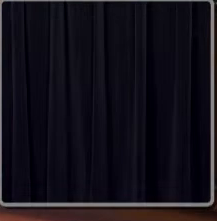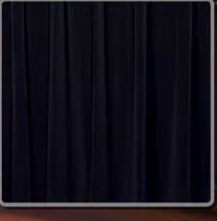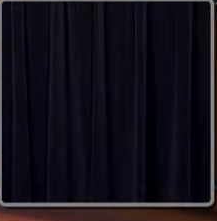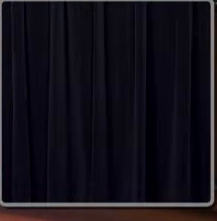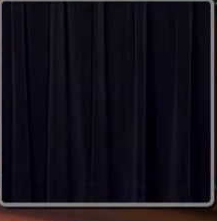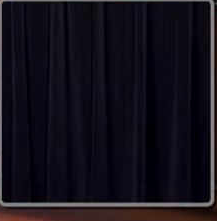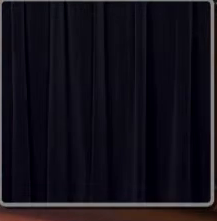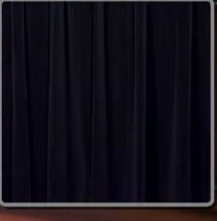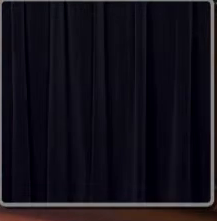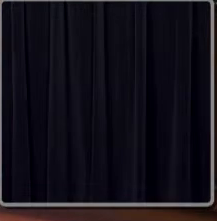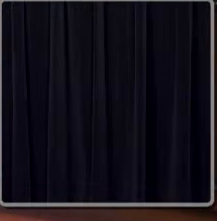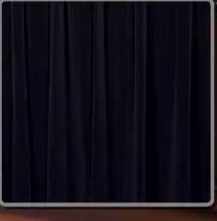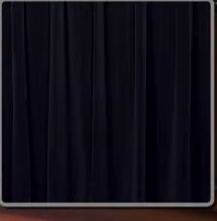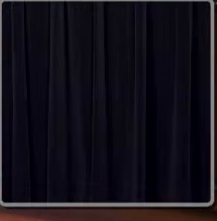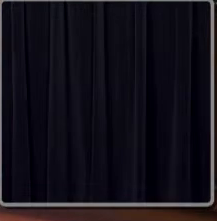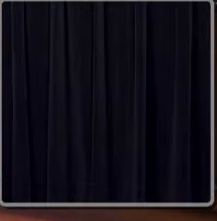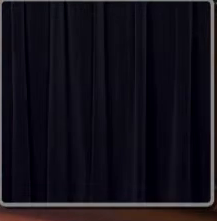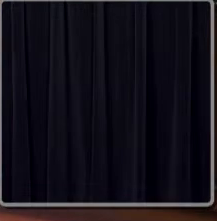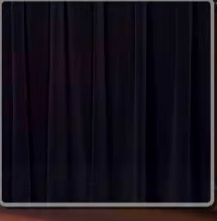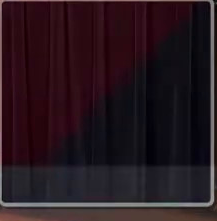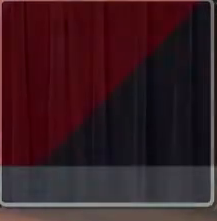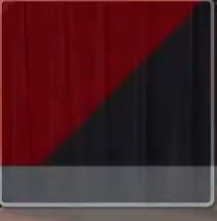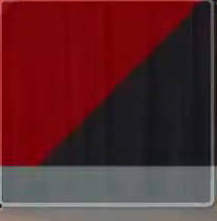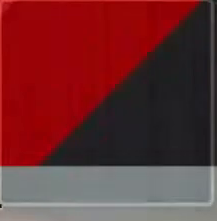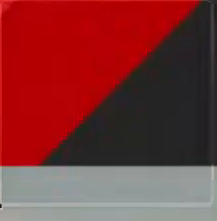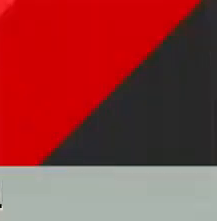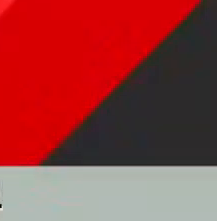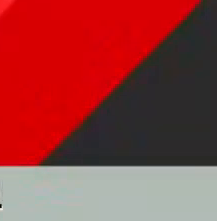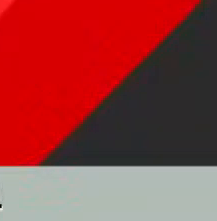chose to do it in public. You know how to get a hold.